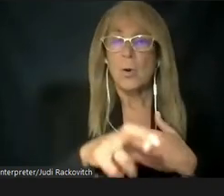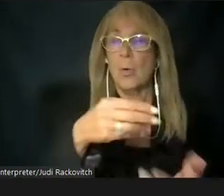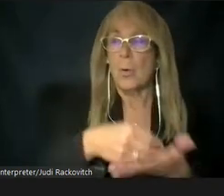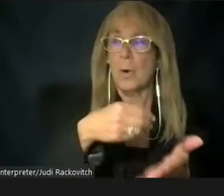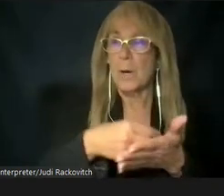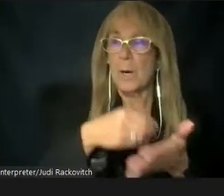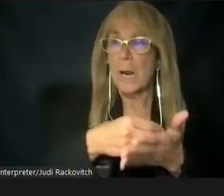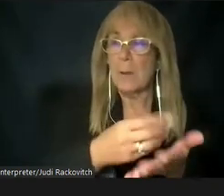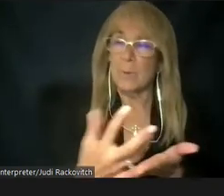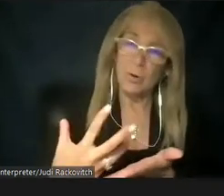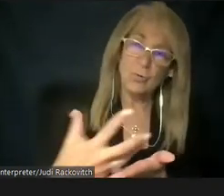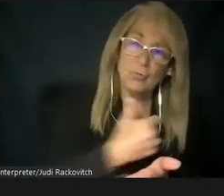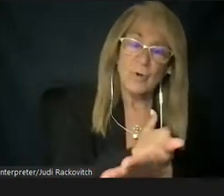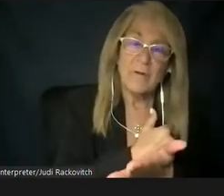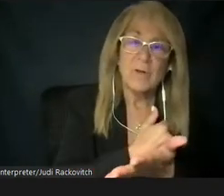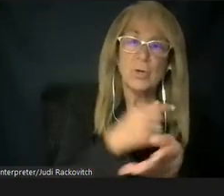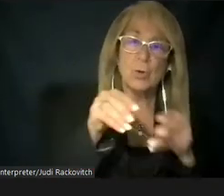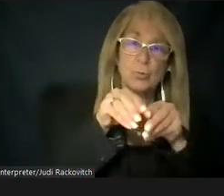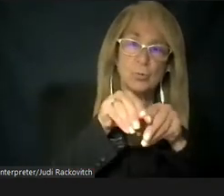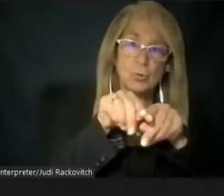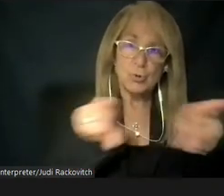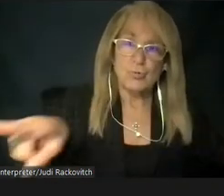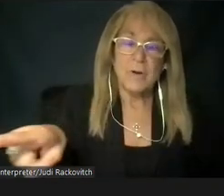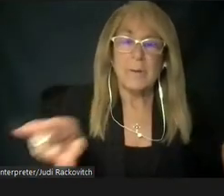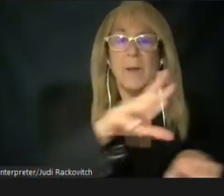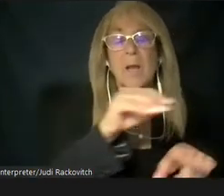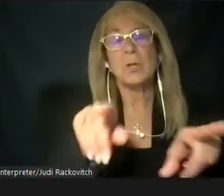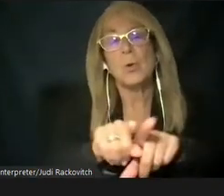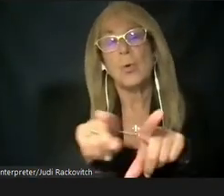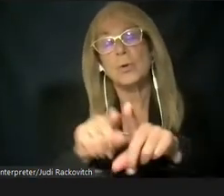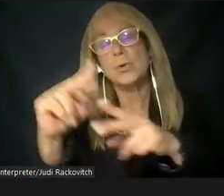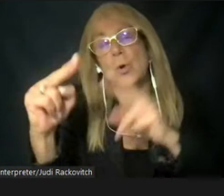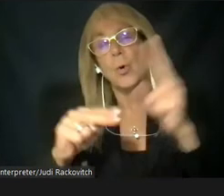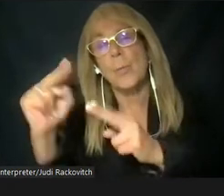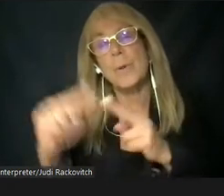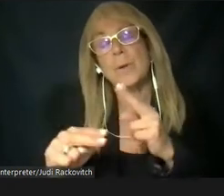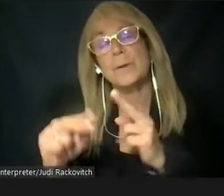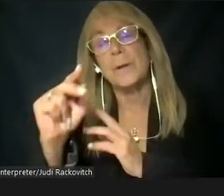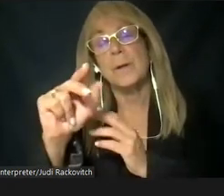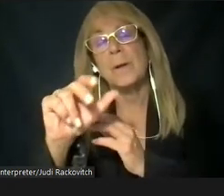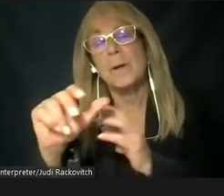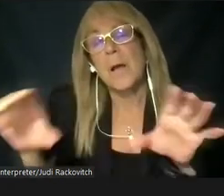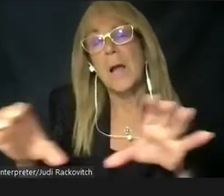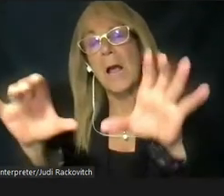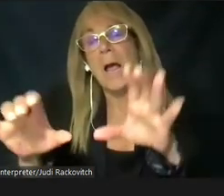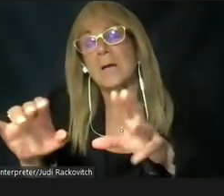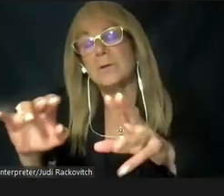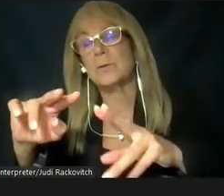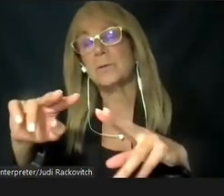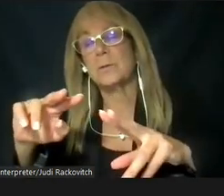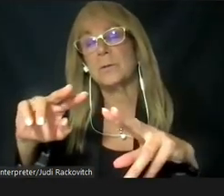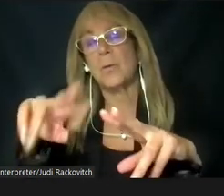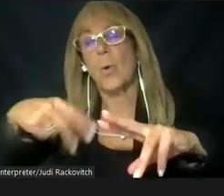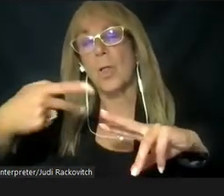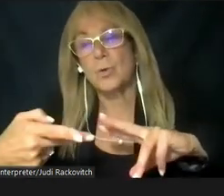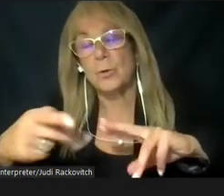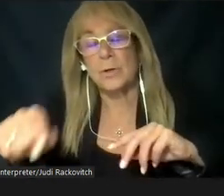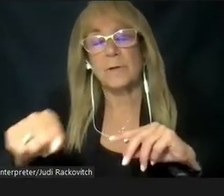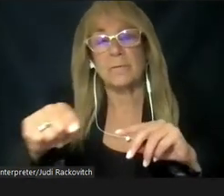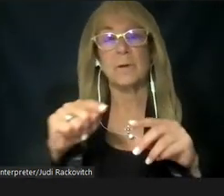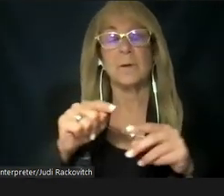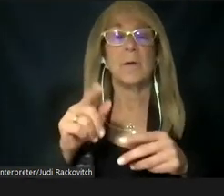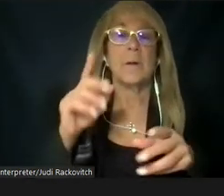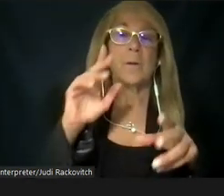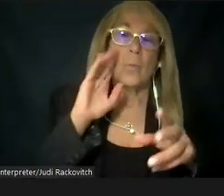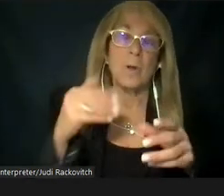And there is the build or act alternative, where we would build a Central Business District tolling program. There would be new tolling infrastructure